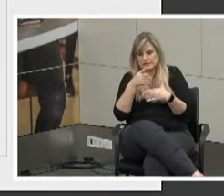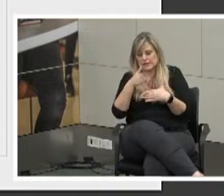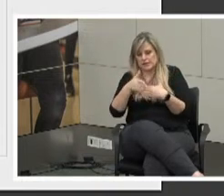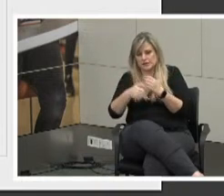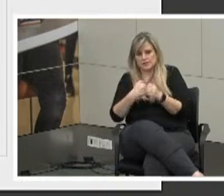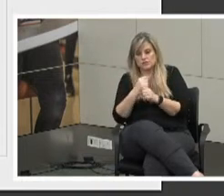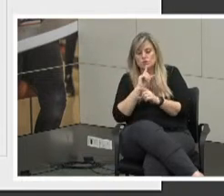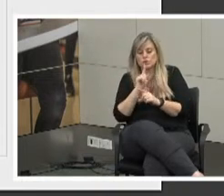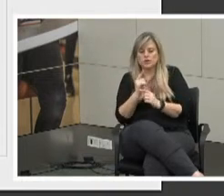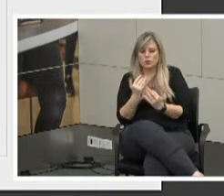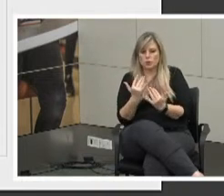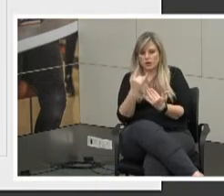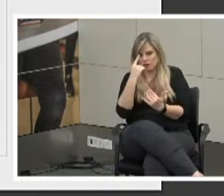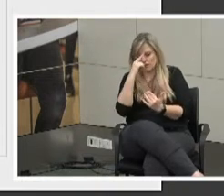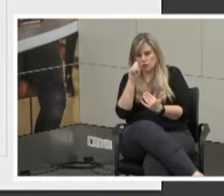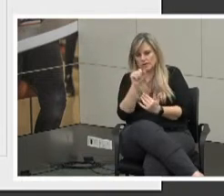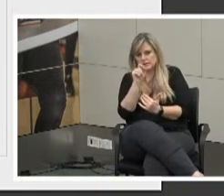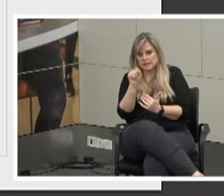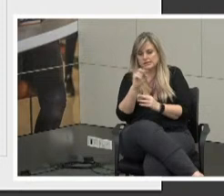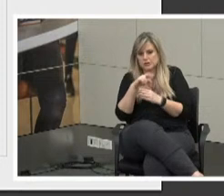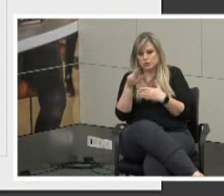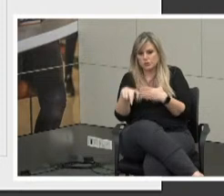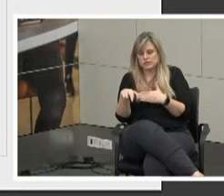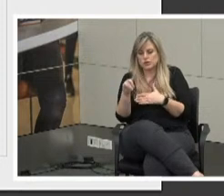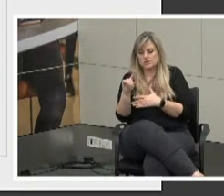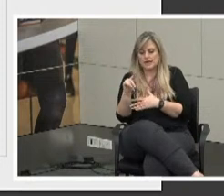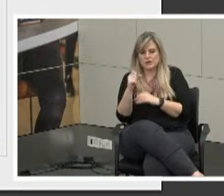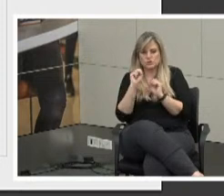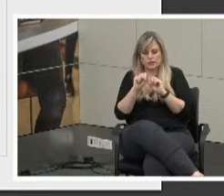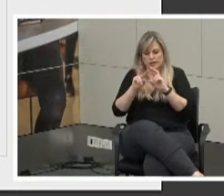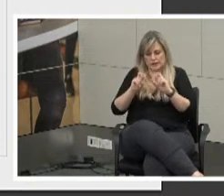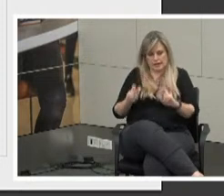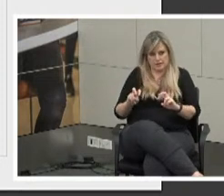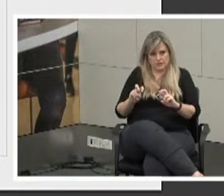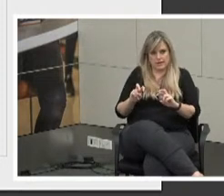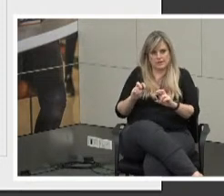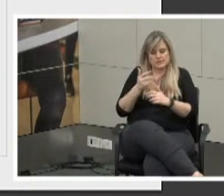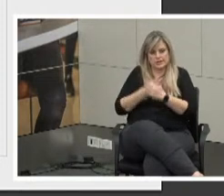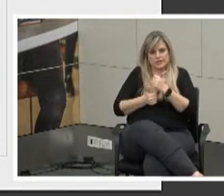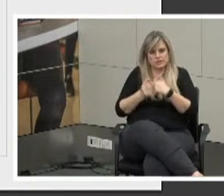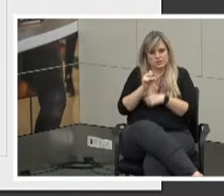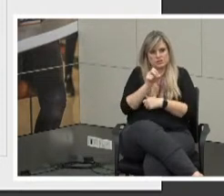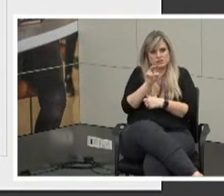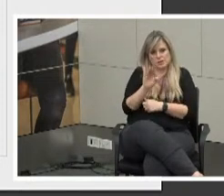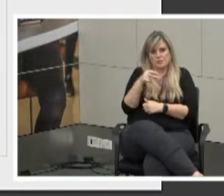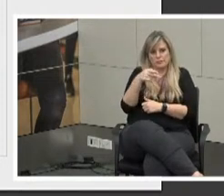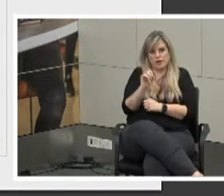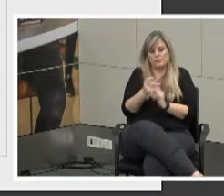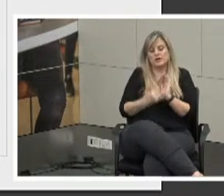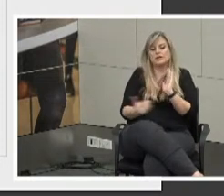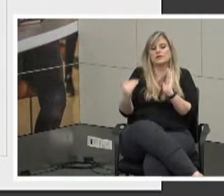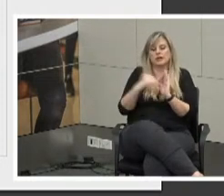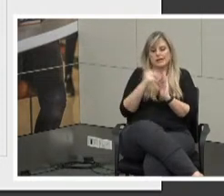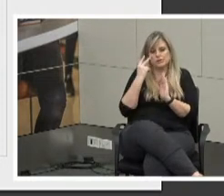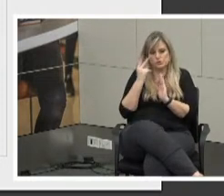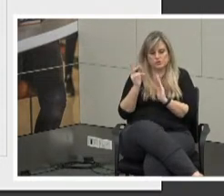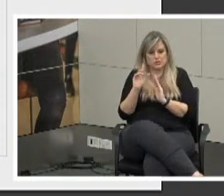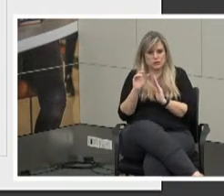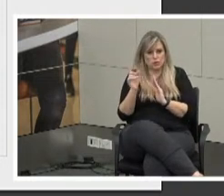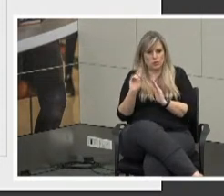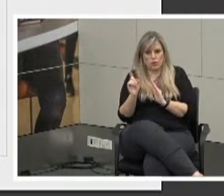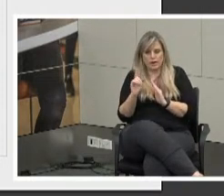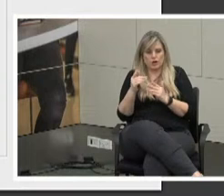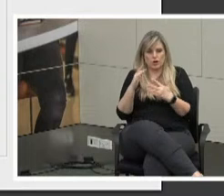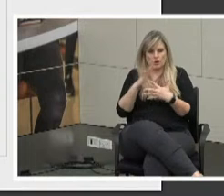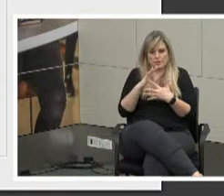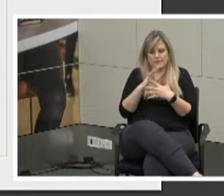this uh the SAT results data so that we can analyze by subpopulation again to see where our 11th graders end up so that we can